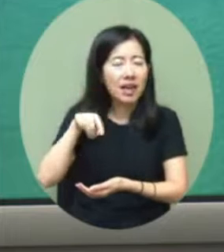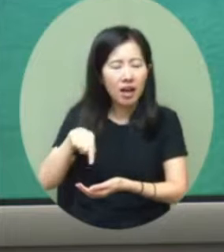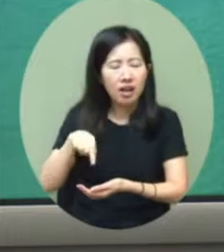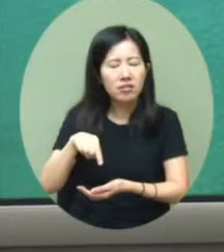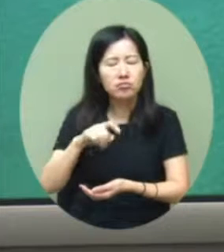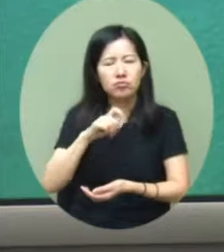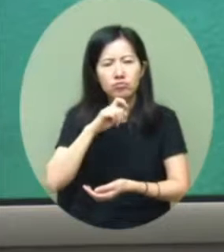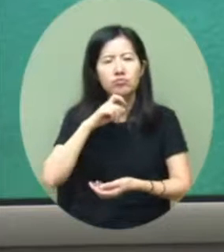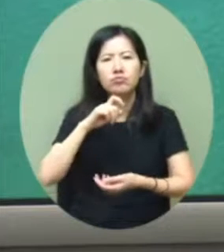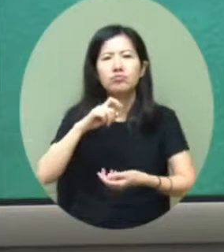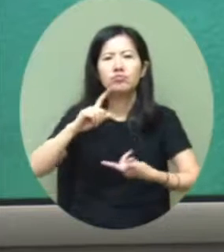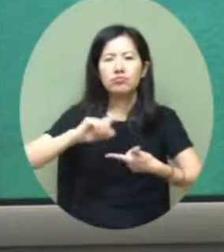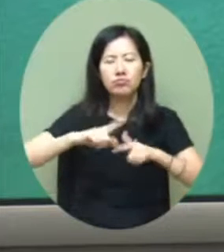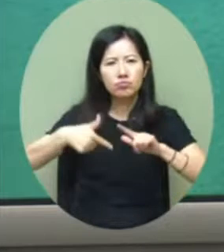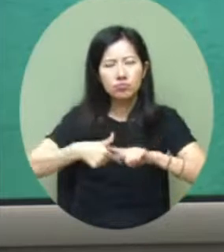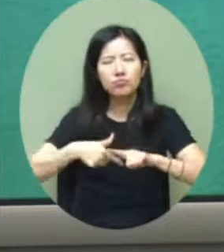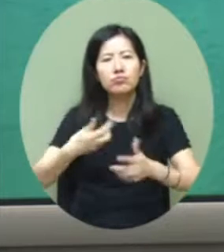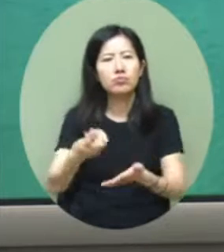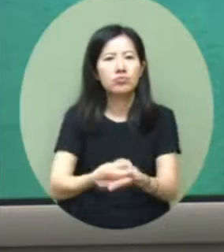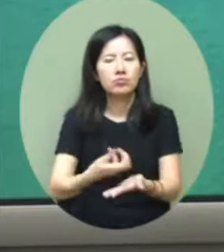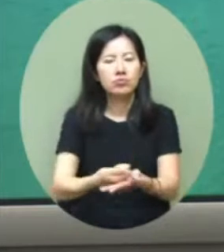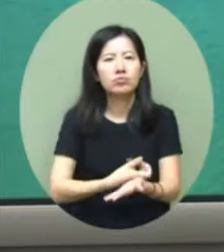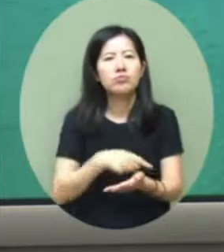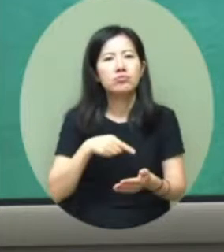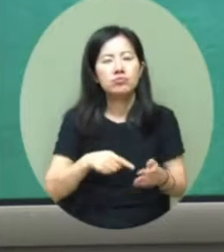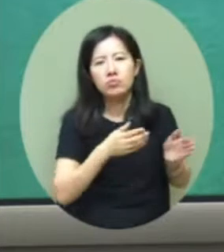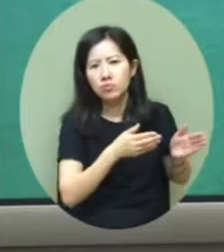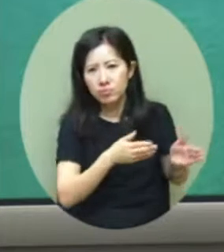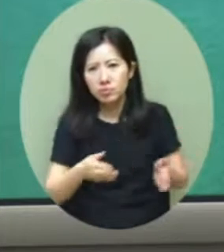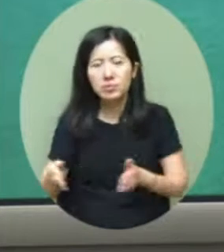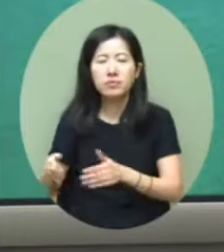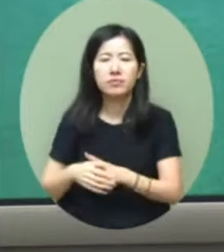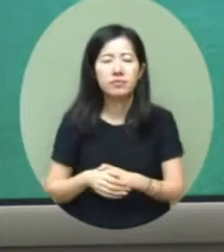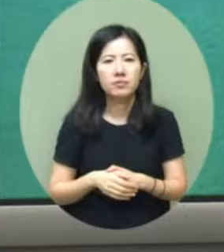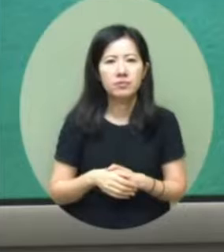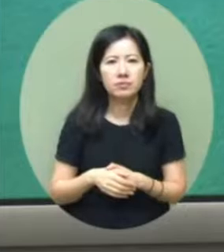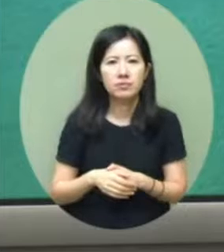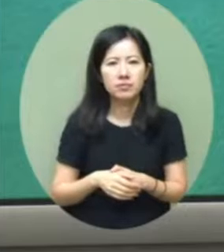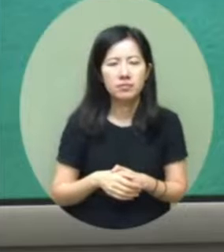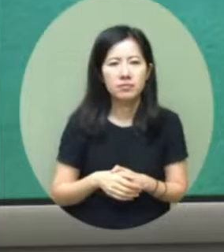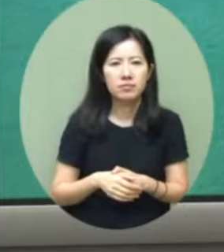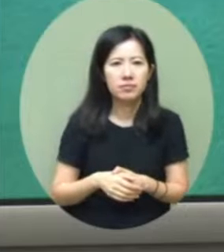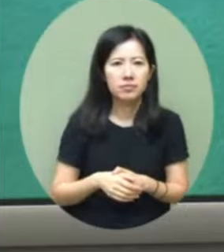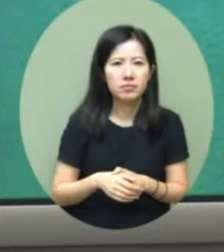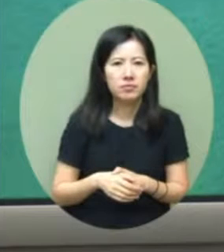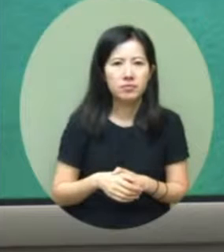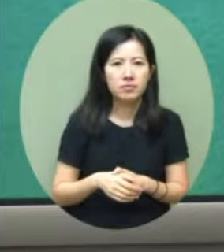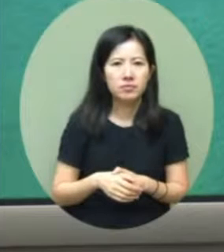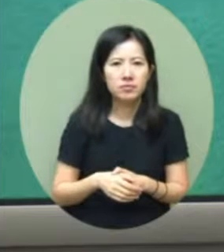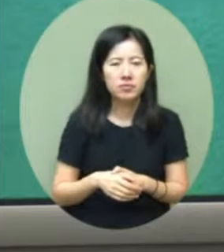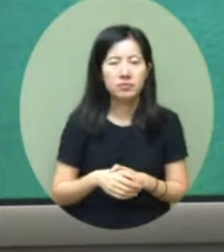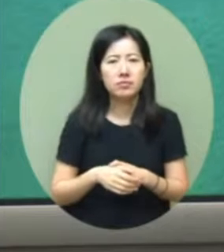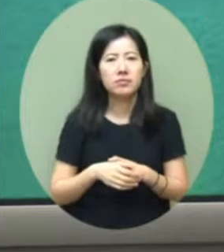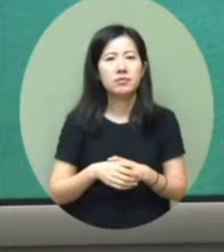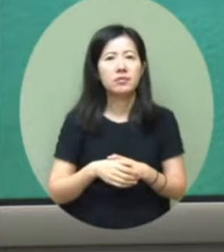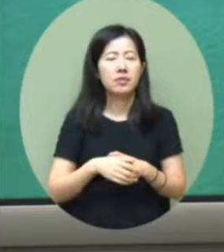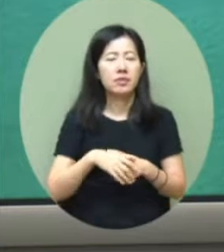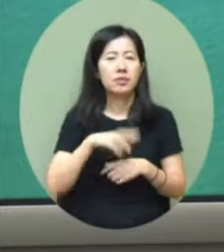Outlets providing plastic tableware have put in place measures